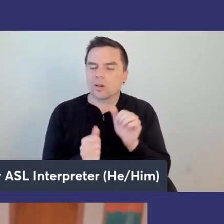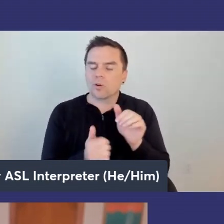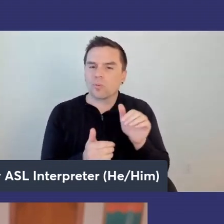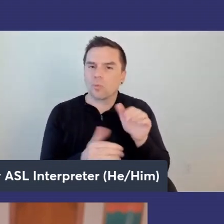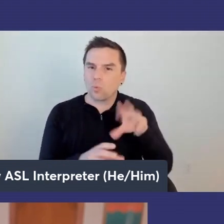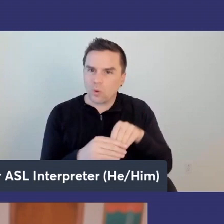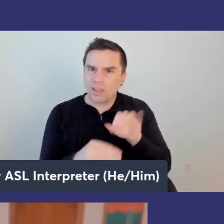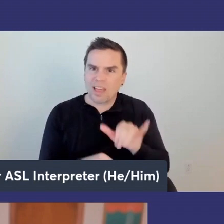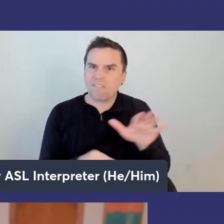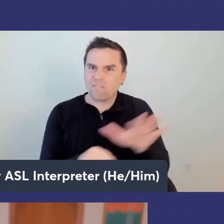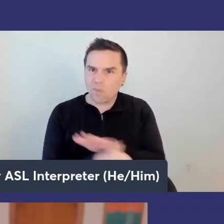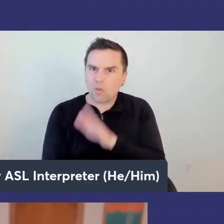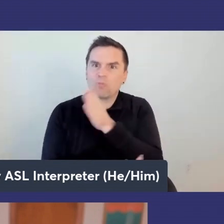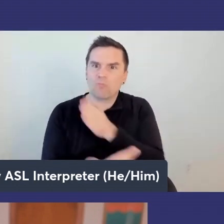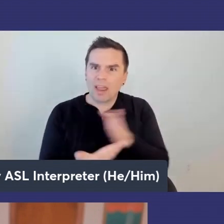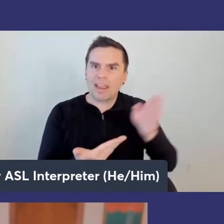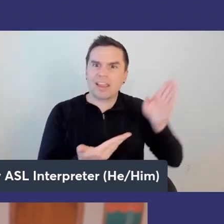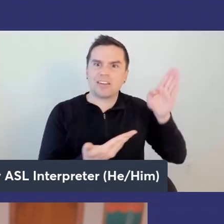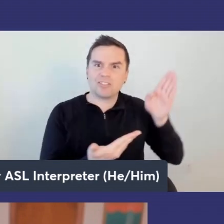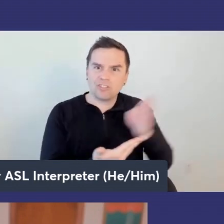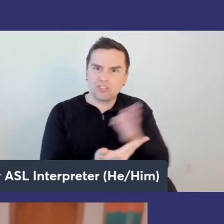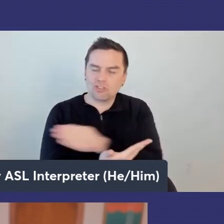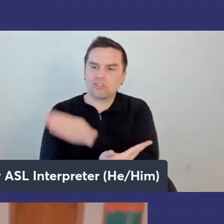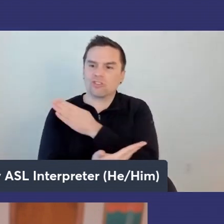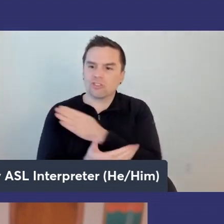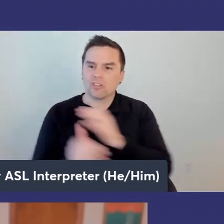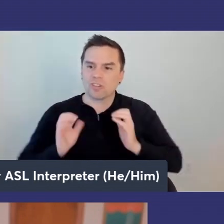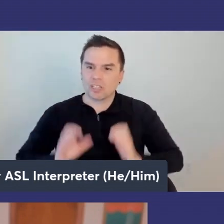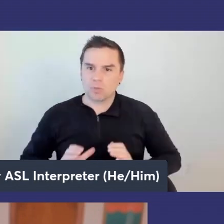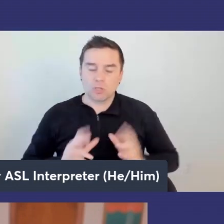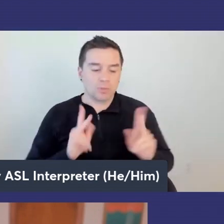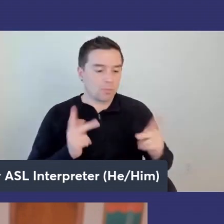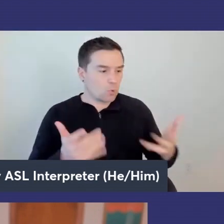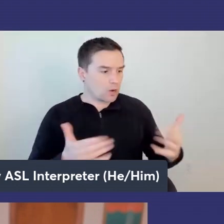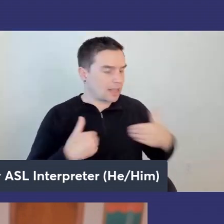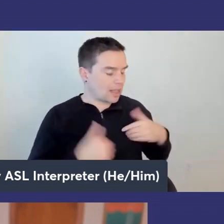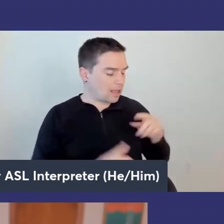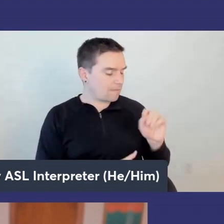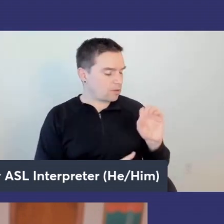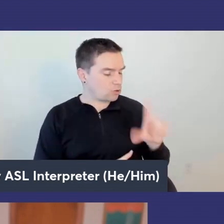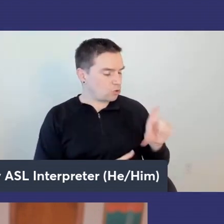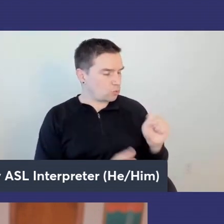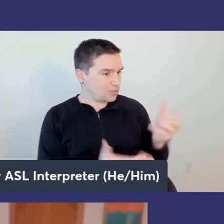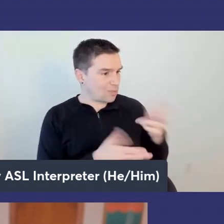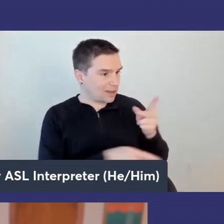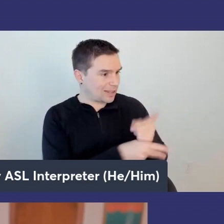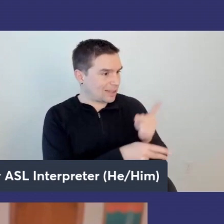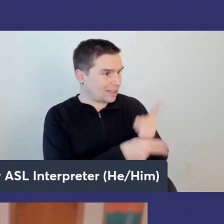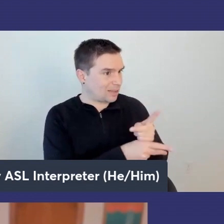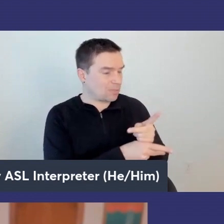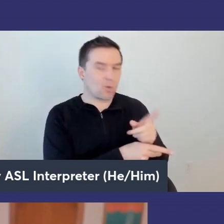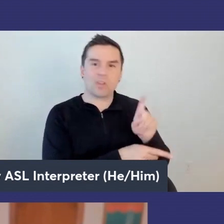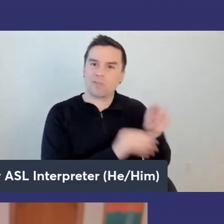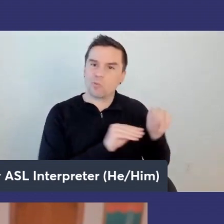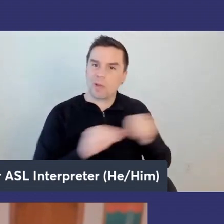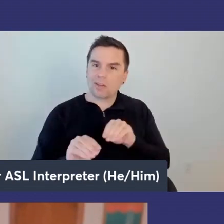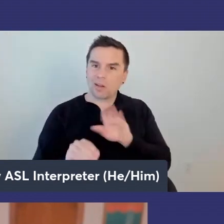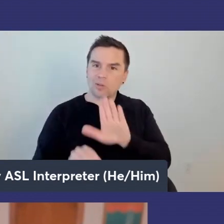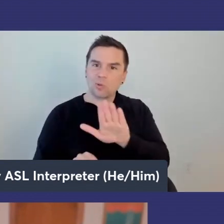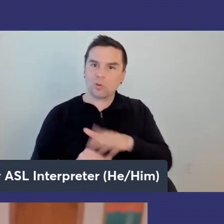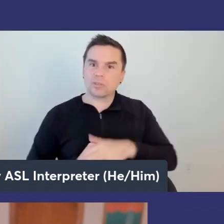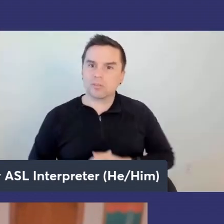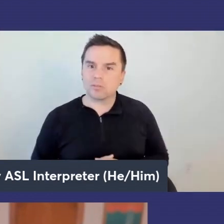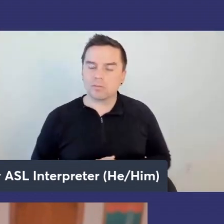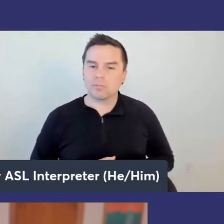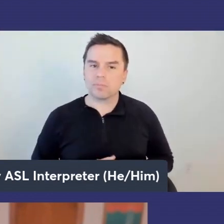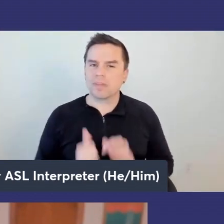Would it work with people who've got existing tooling that they want to keep? Do they have to move? I mean, how does it work? Yeah, so one of the things that we wanted to make sure